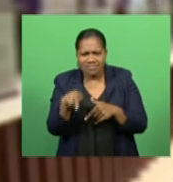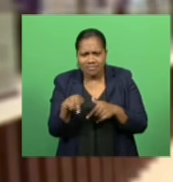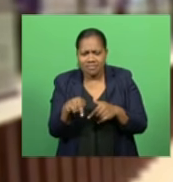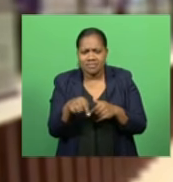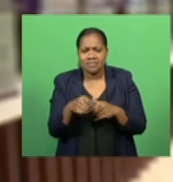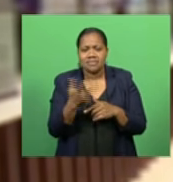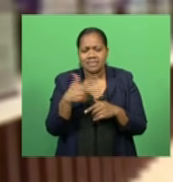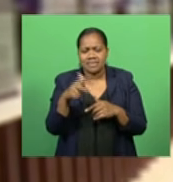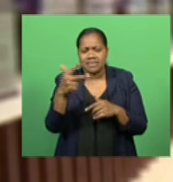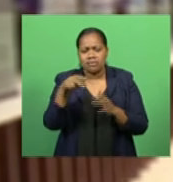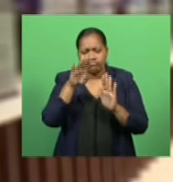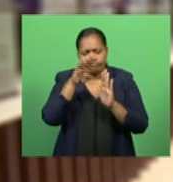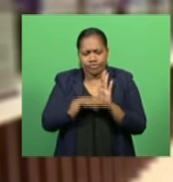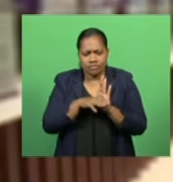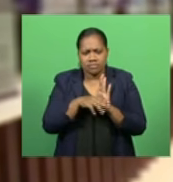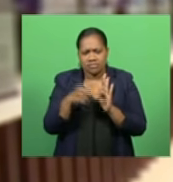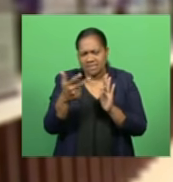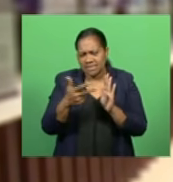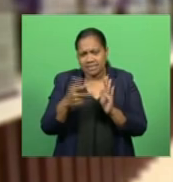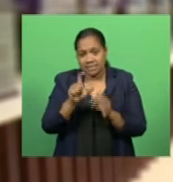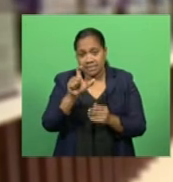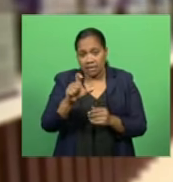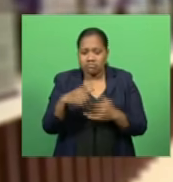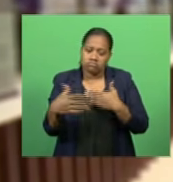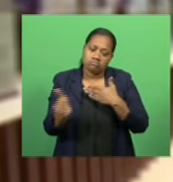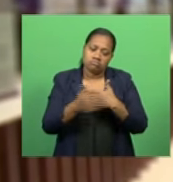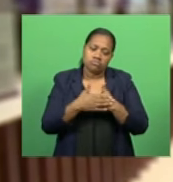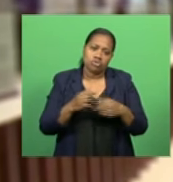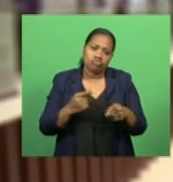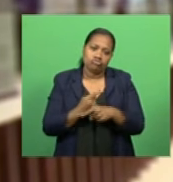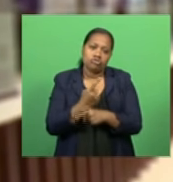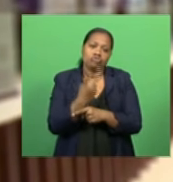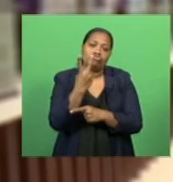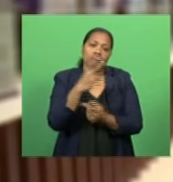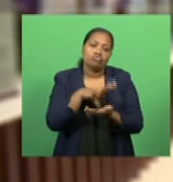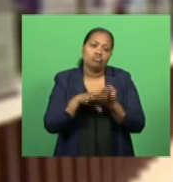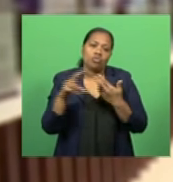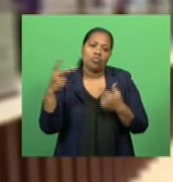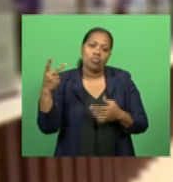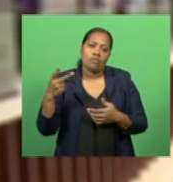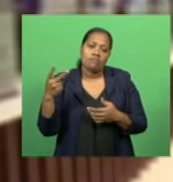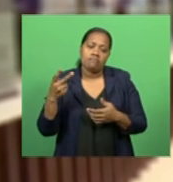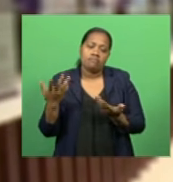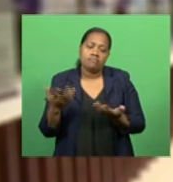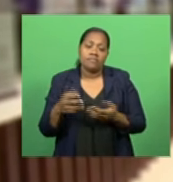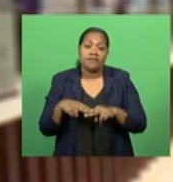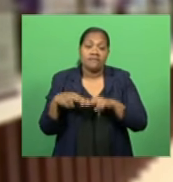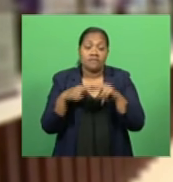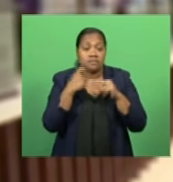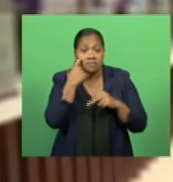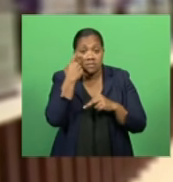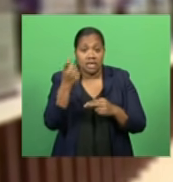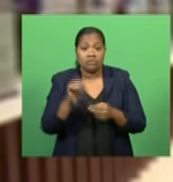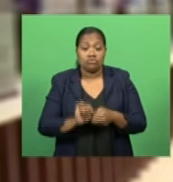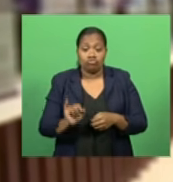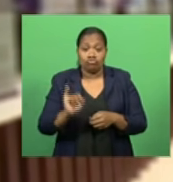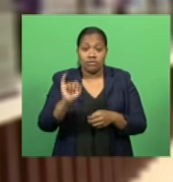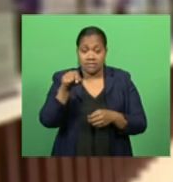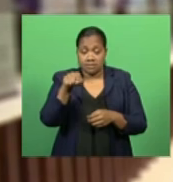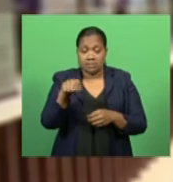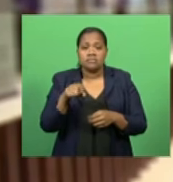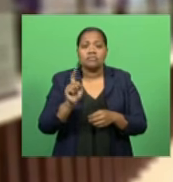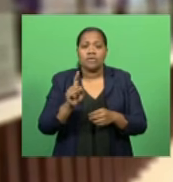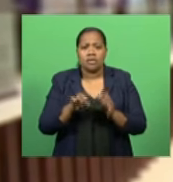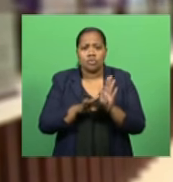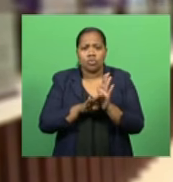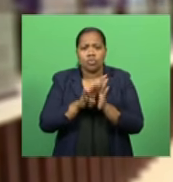by 18 cents and closed the week at $2.12. Fijicare Insurance shares rose by 25 cents to close